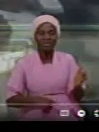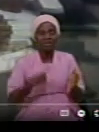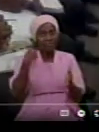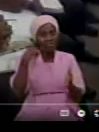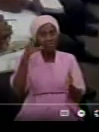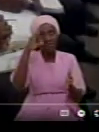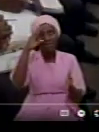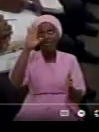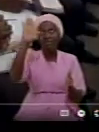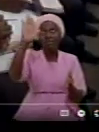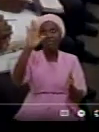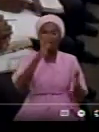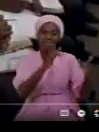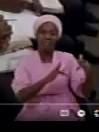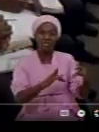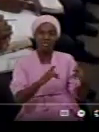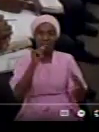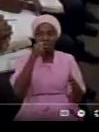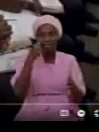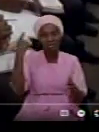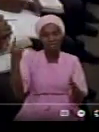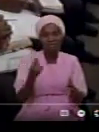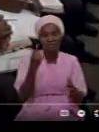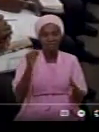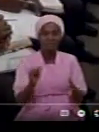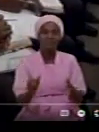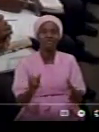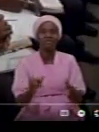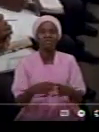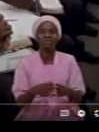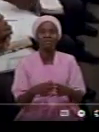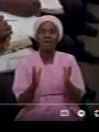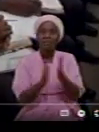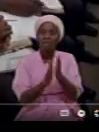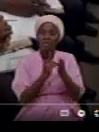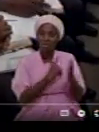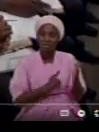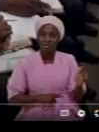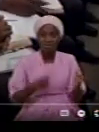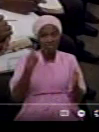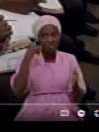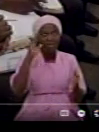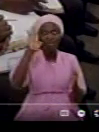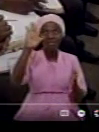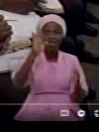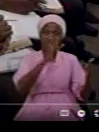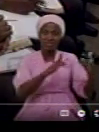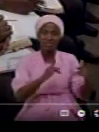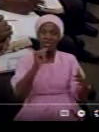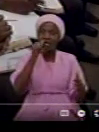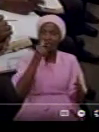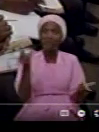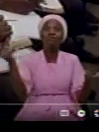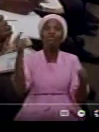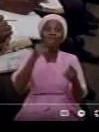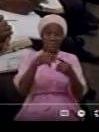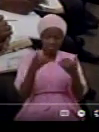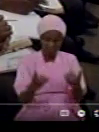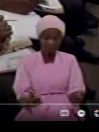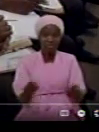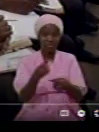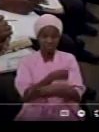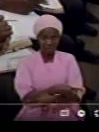the Lord, for his mercy endureth until this day. Praise the Lord, for his mercy extends,